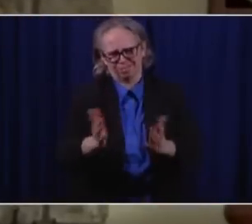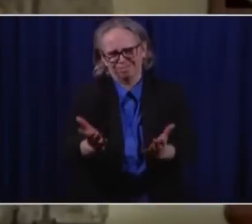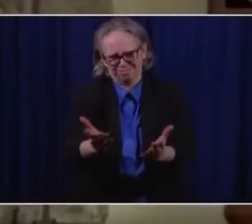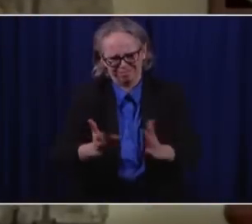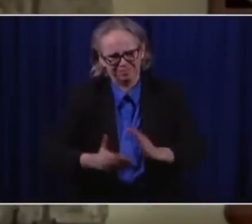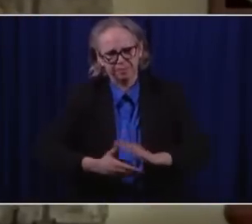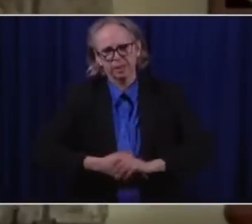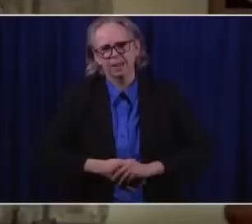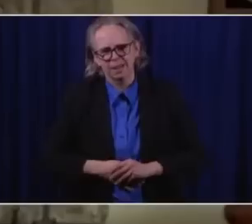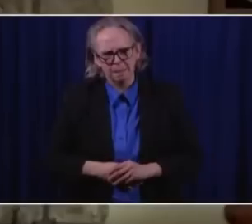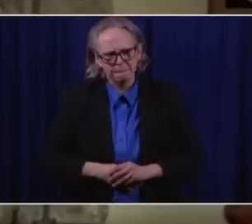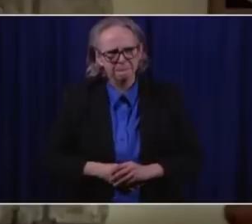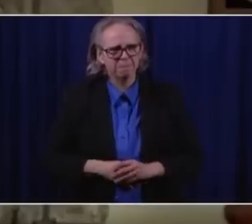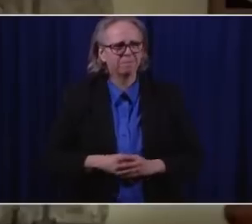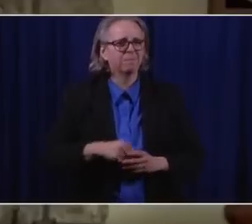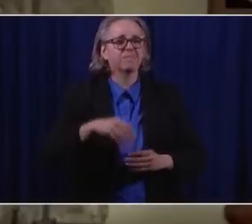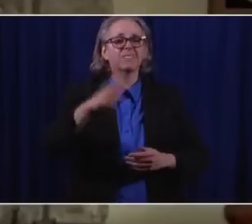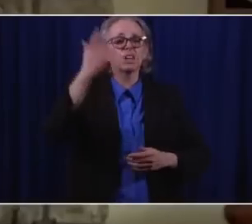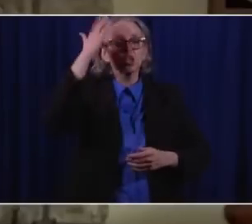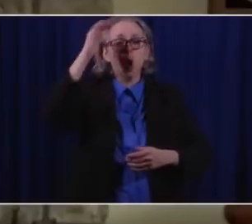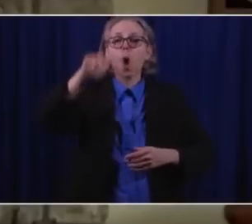laws.